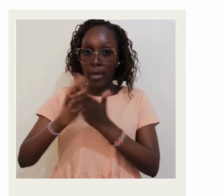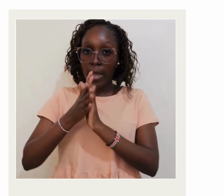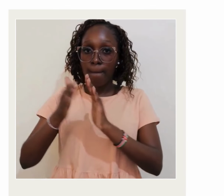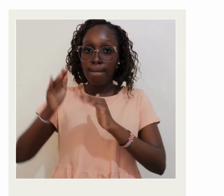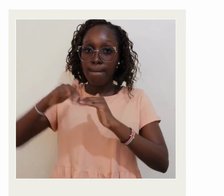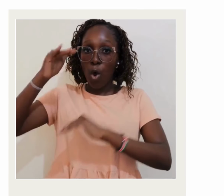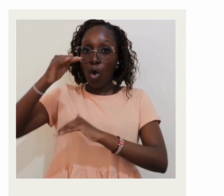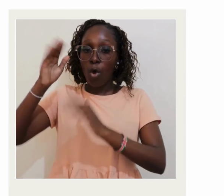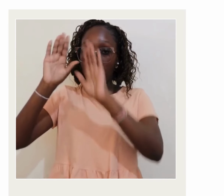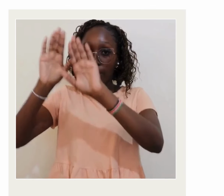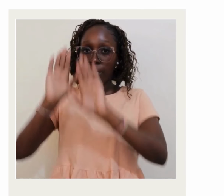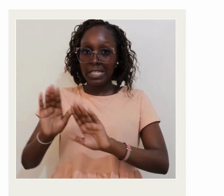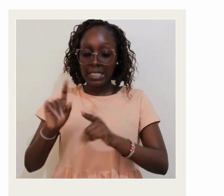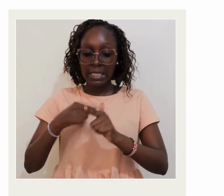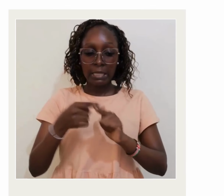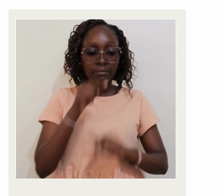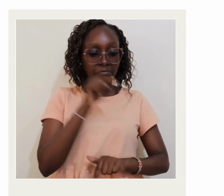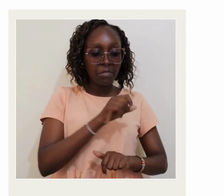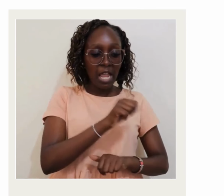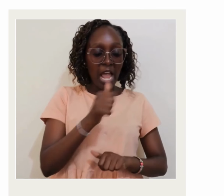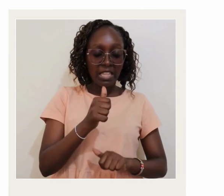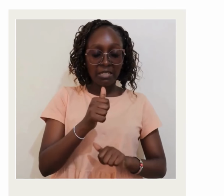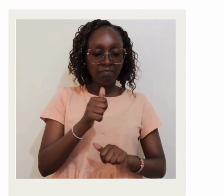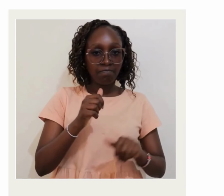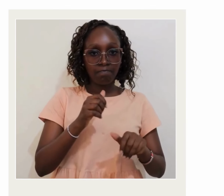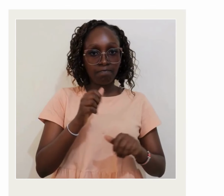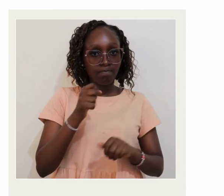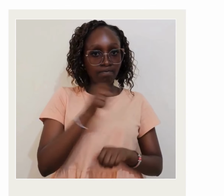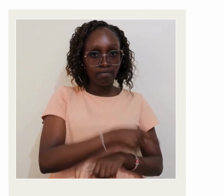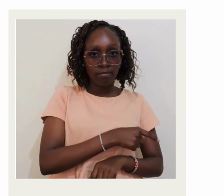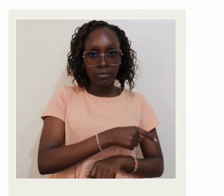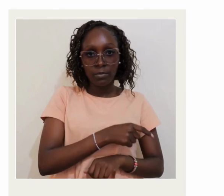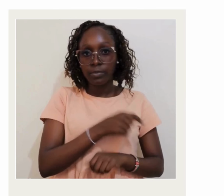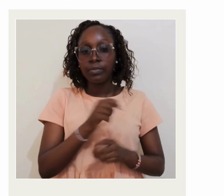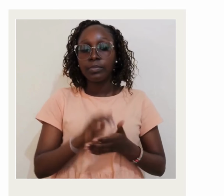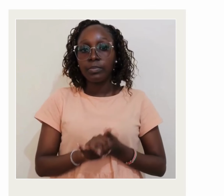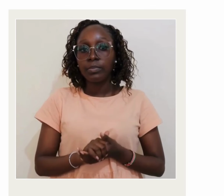takes precedence, rendering the other registration invalid.